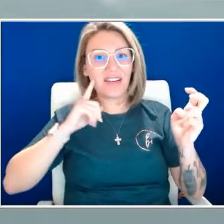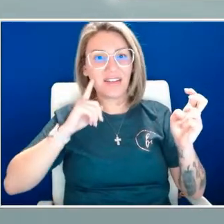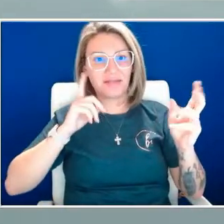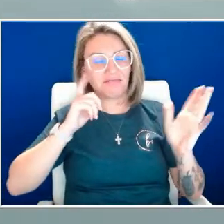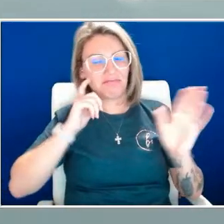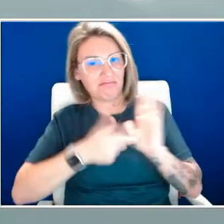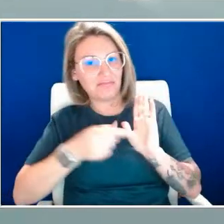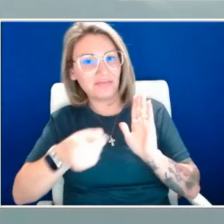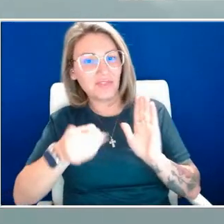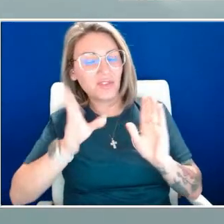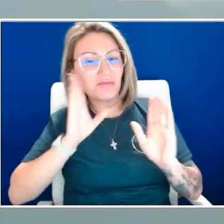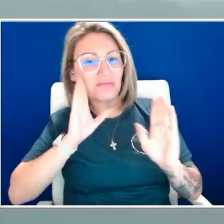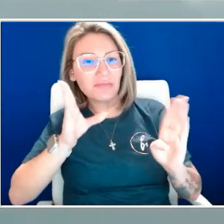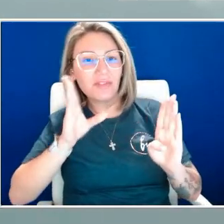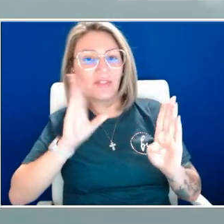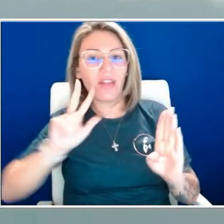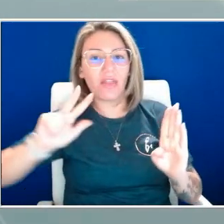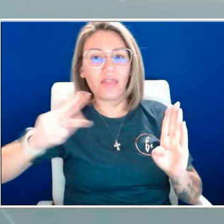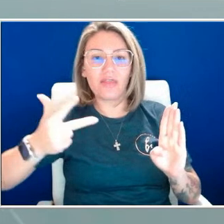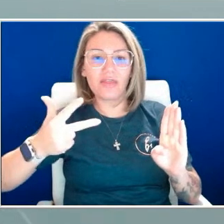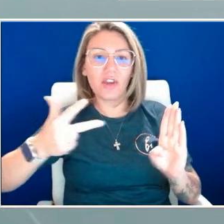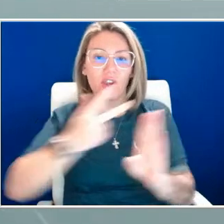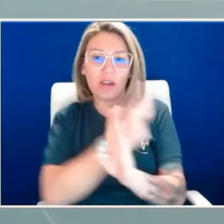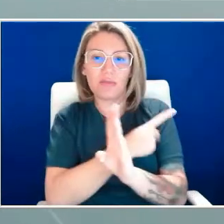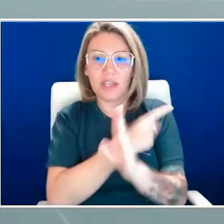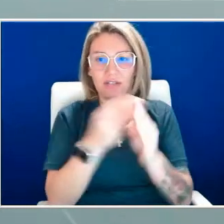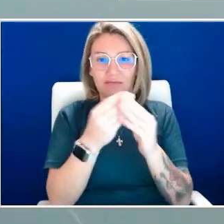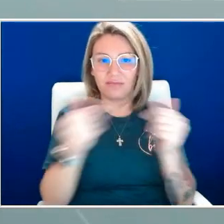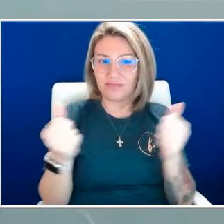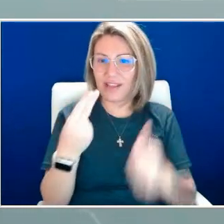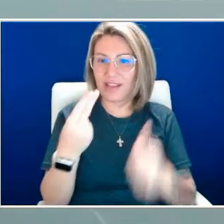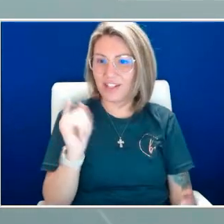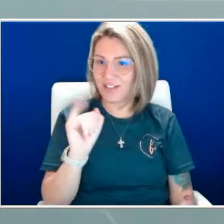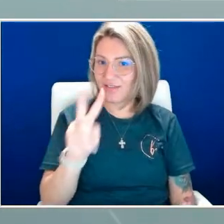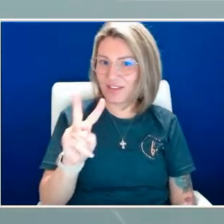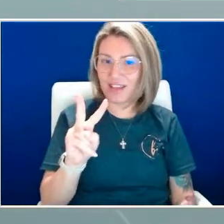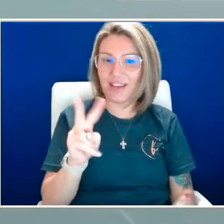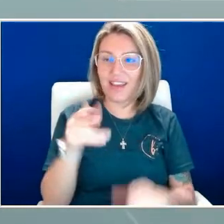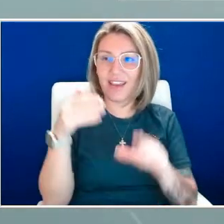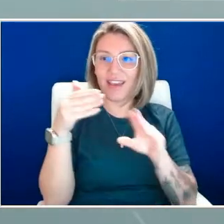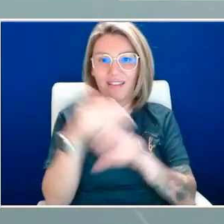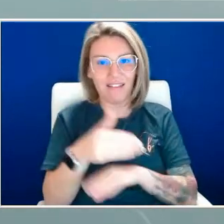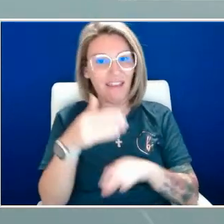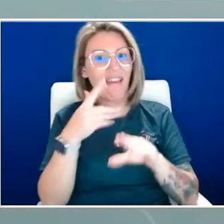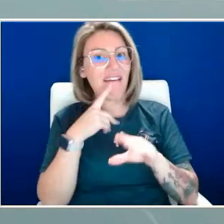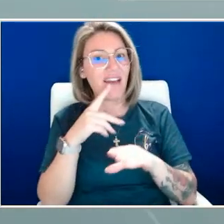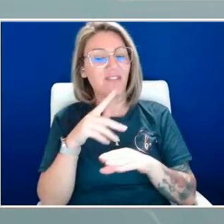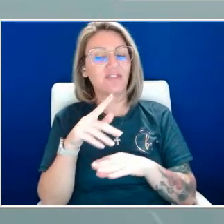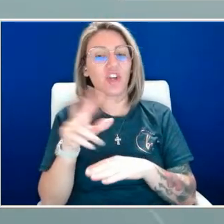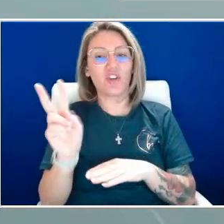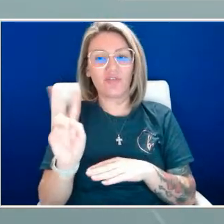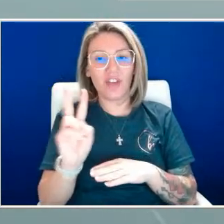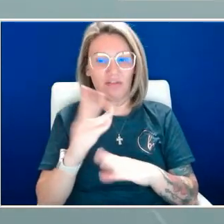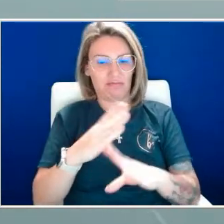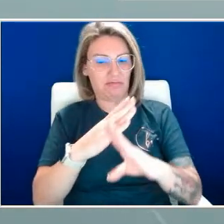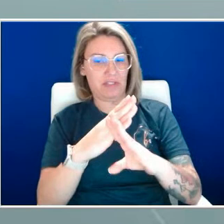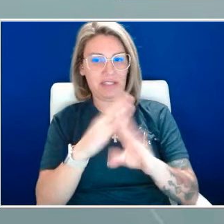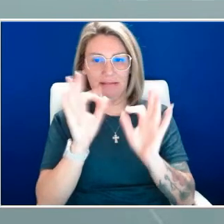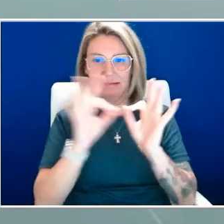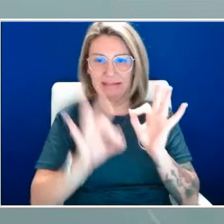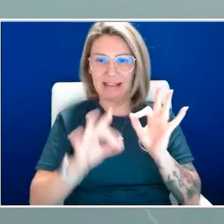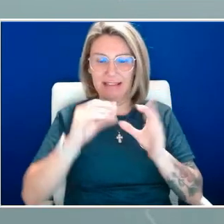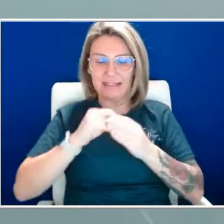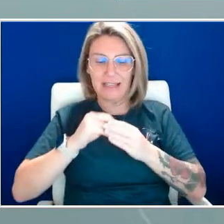a third patient has now been cured of HIV after getting virus-resistant cells in a bone marrow transplant. First, there was the